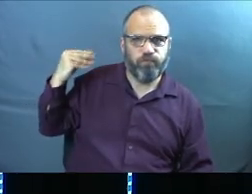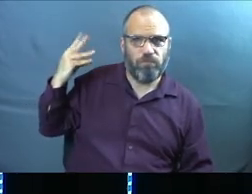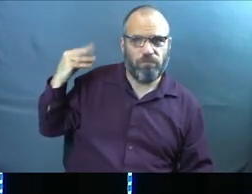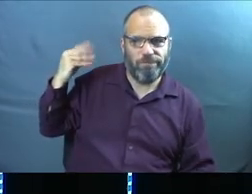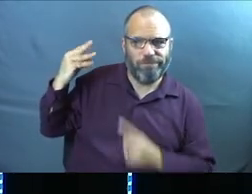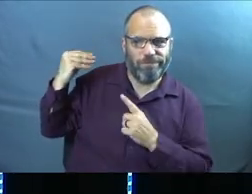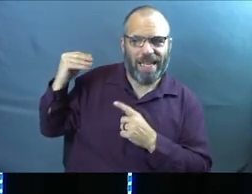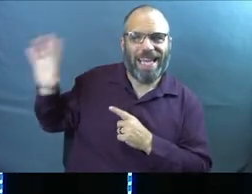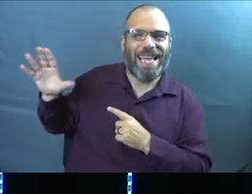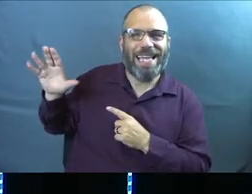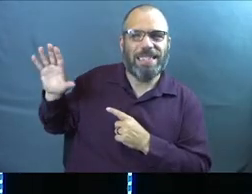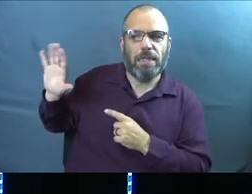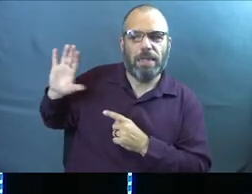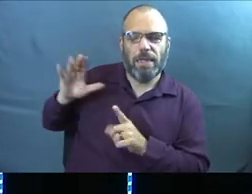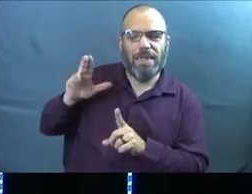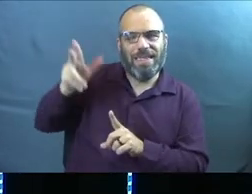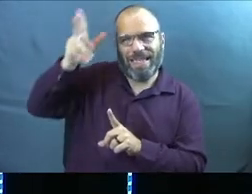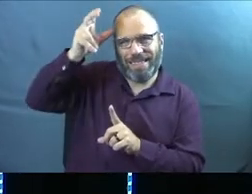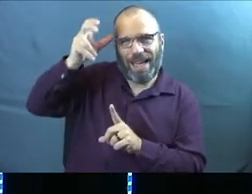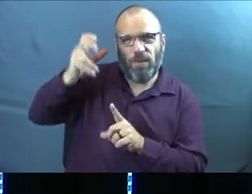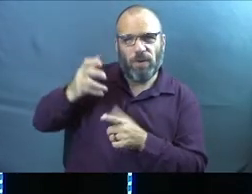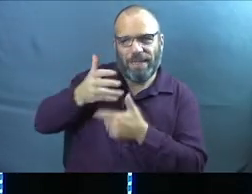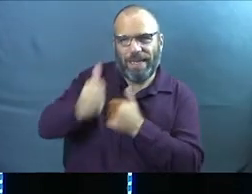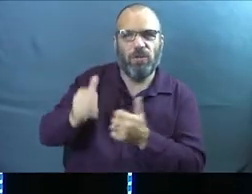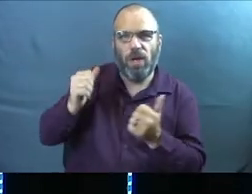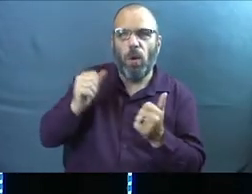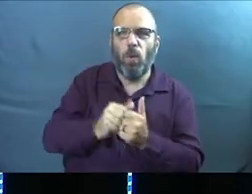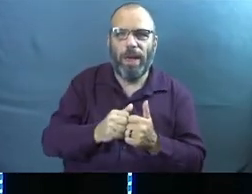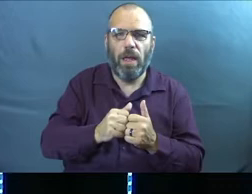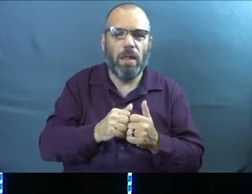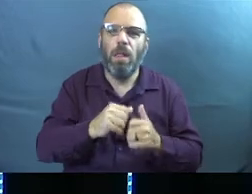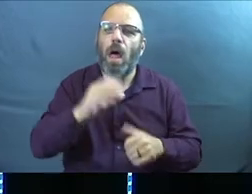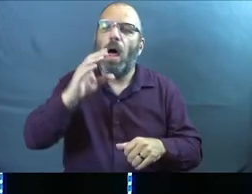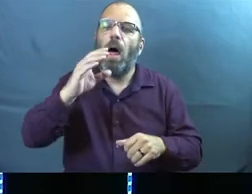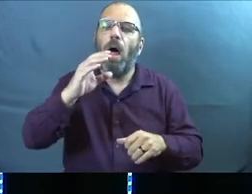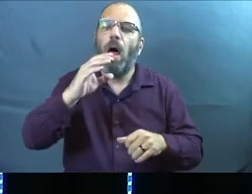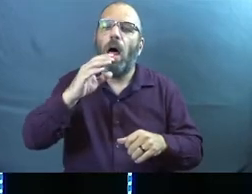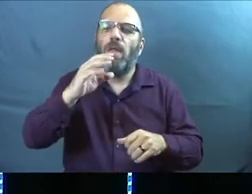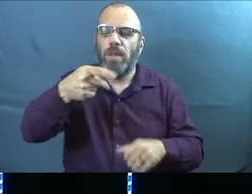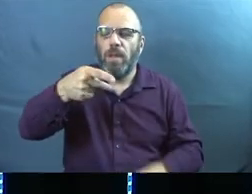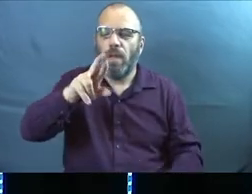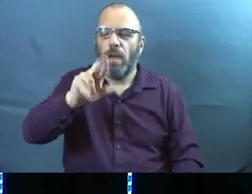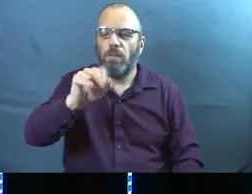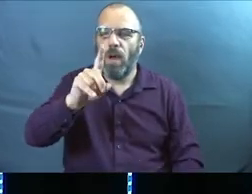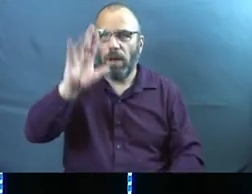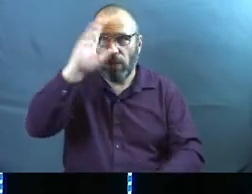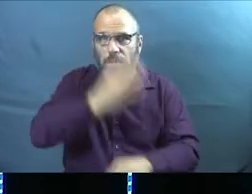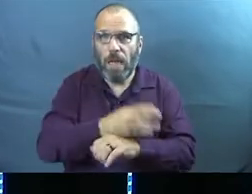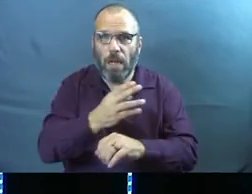It's in his best interest to have the prodigal sitting in the corner sulking.